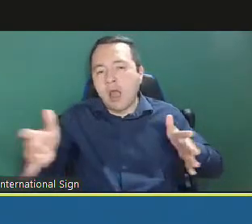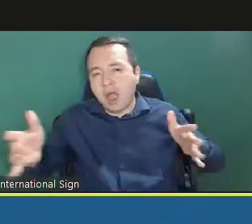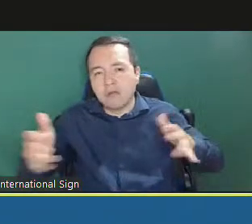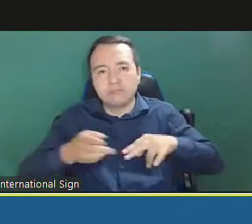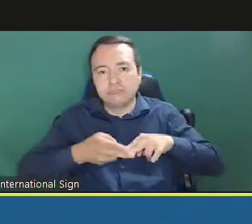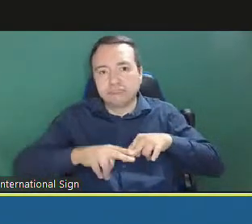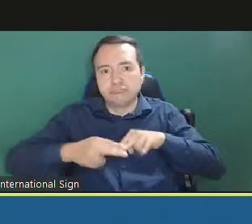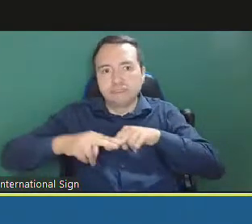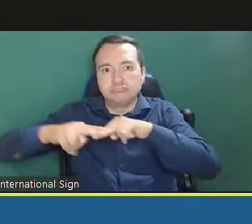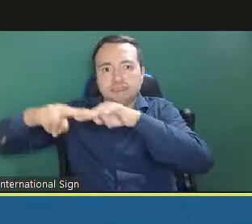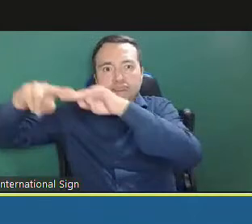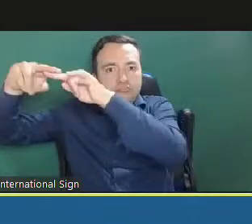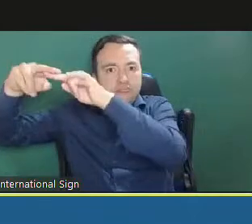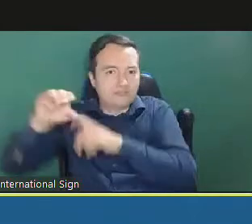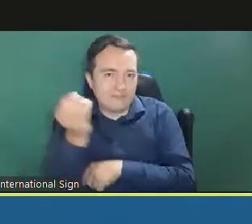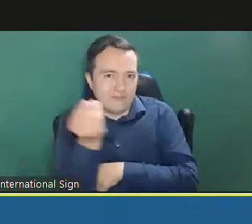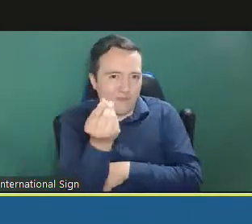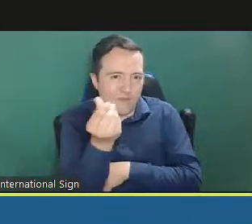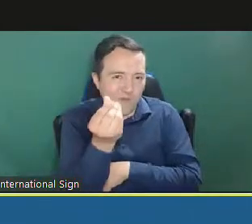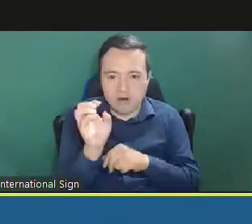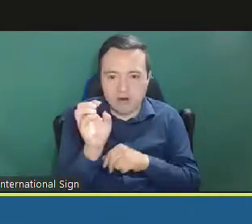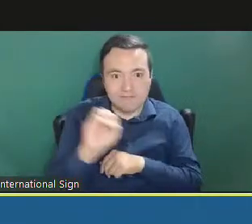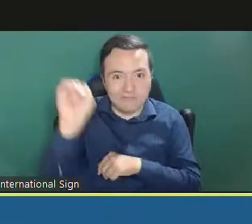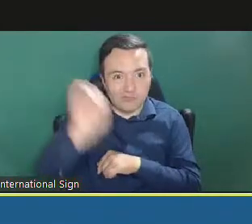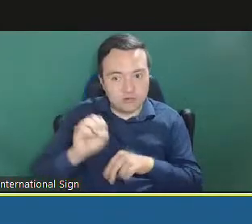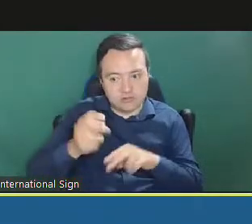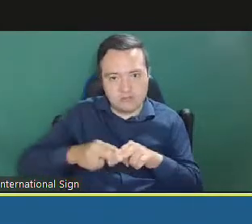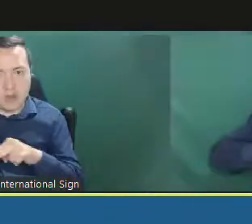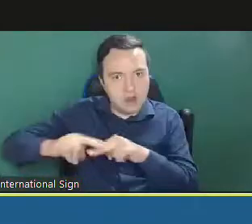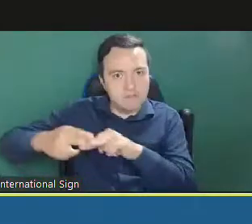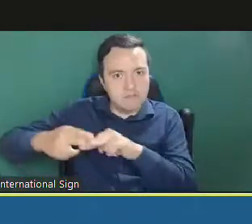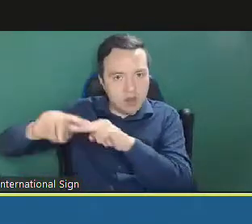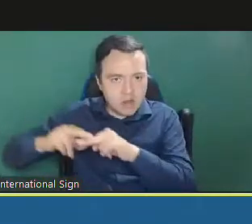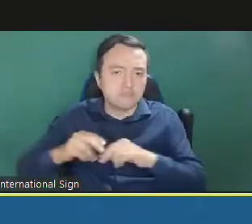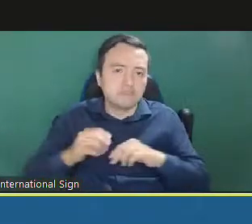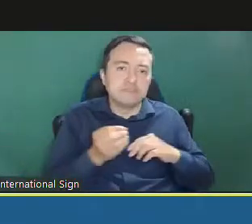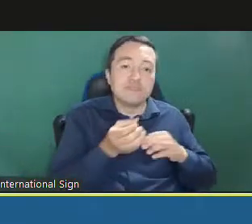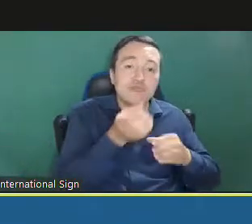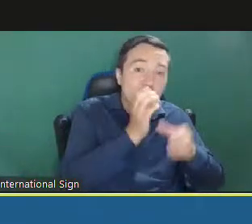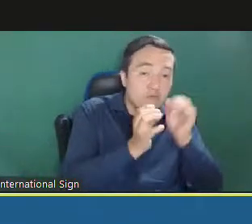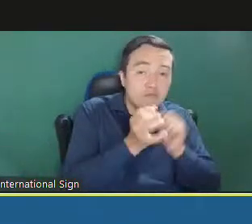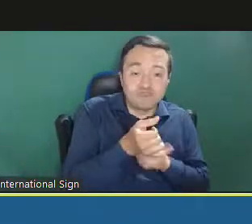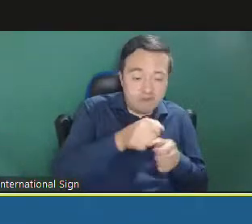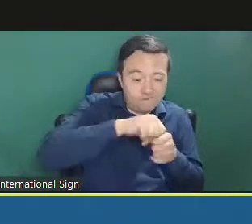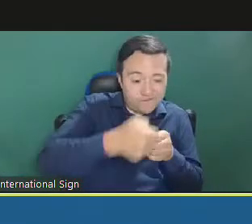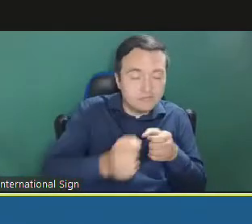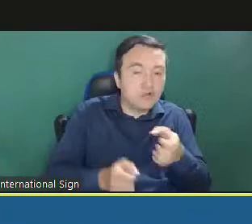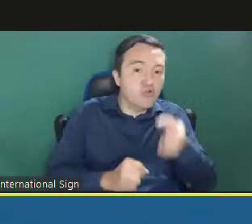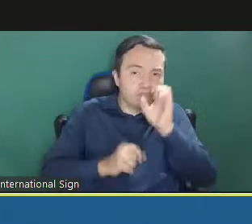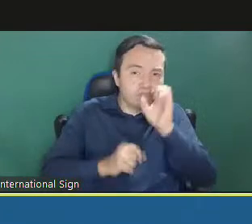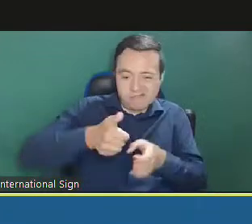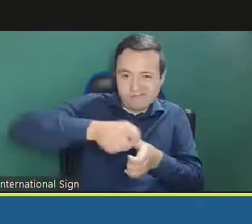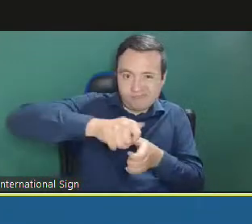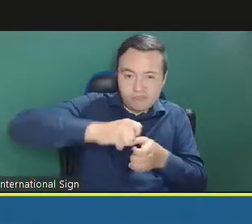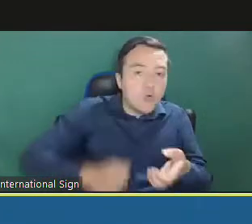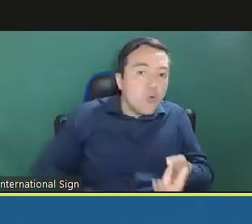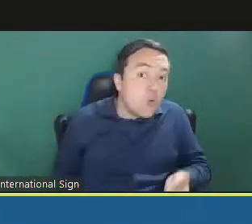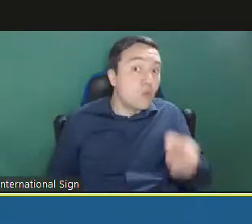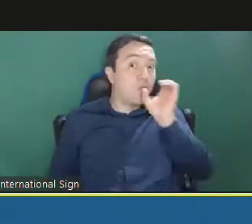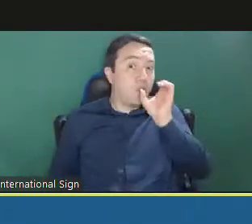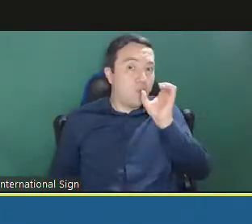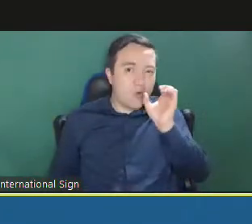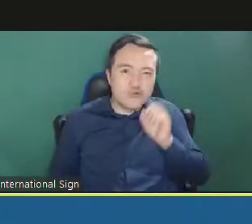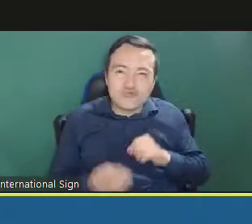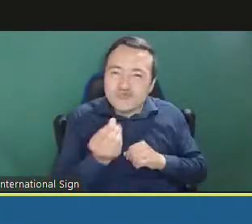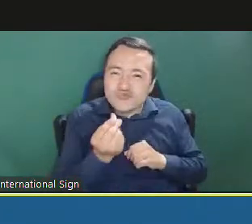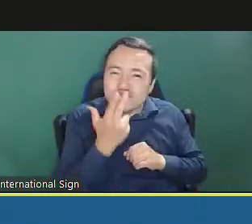Regarding sugar-sweetened beverages, while the number of countries applying such taxes is relatively high, with 21 member